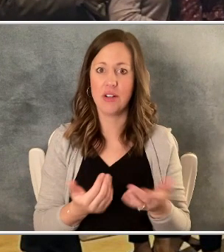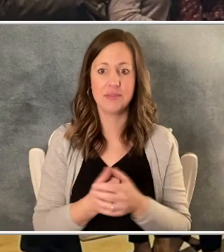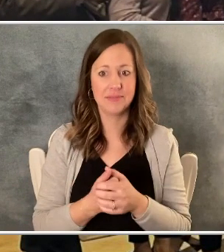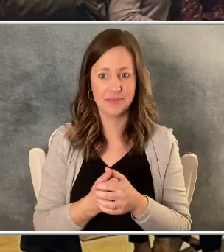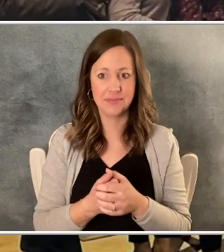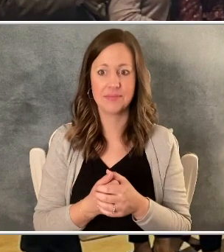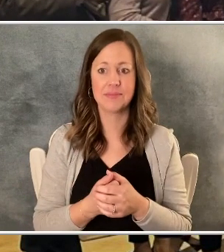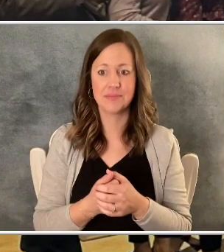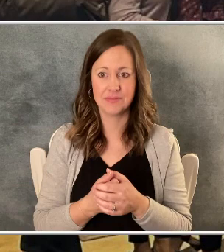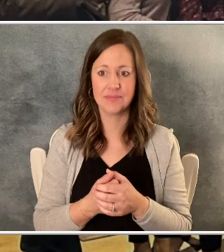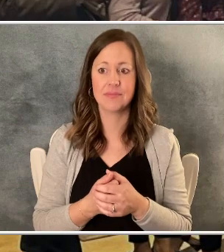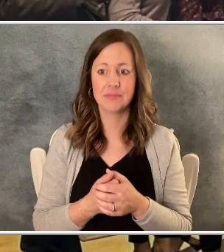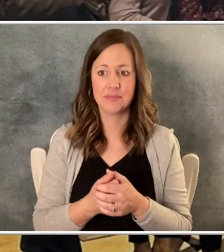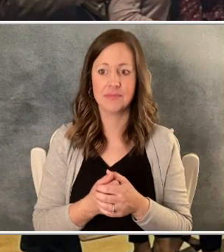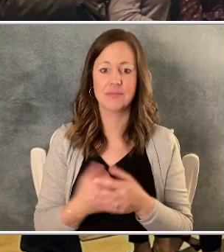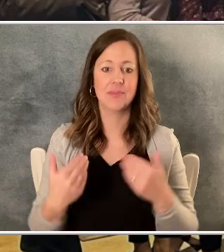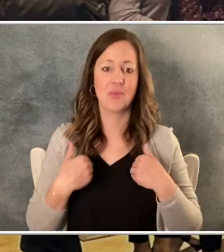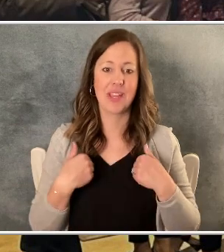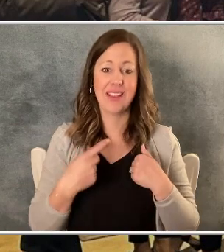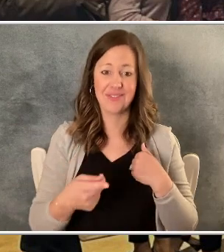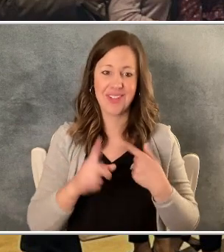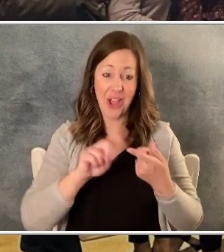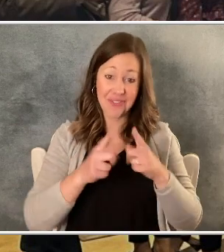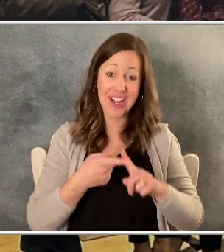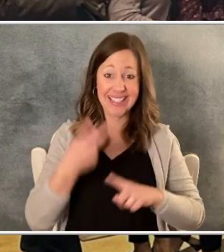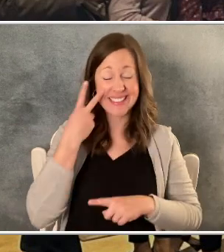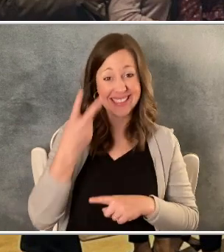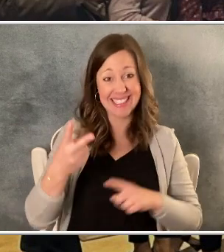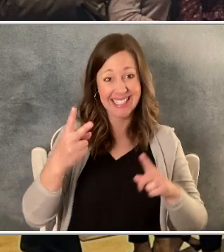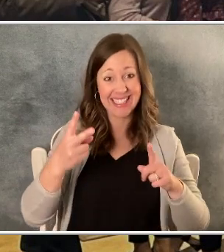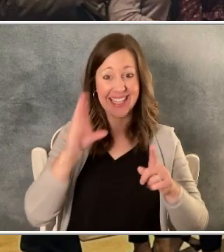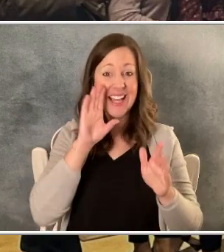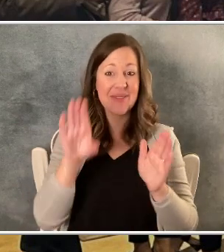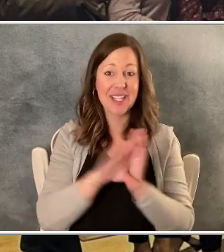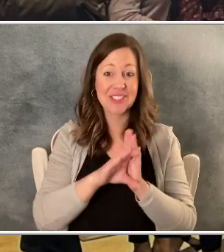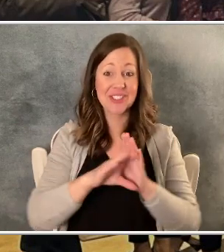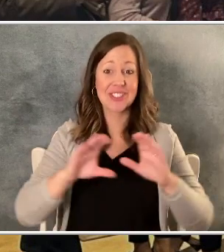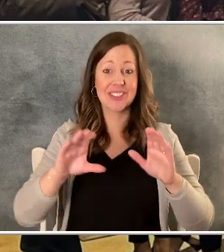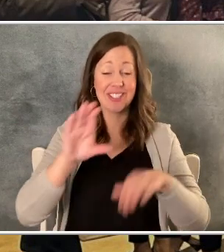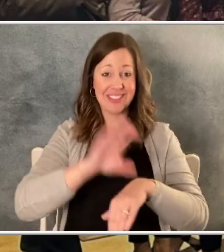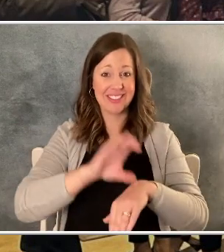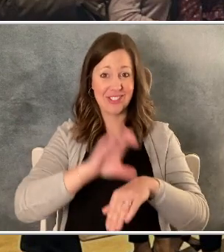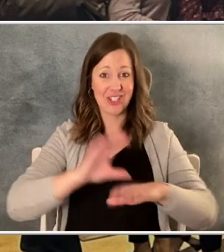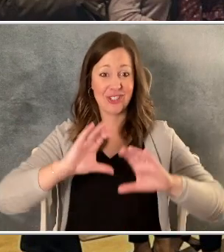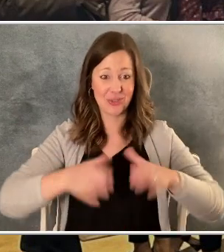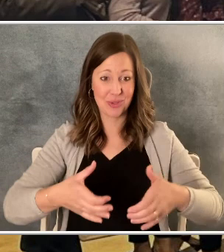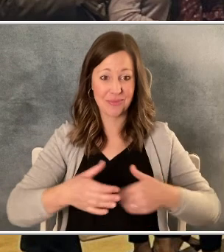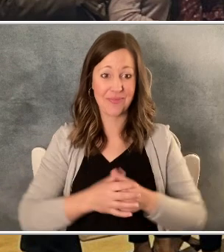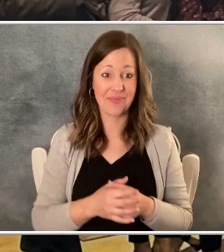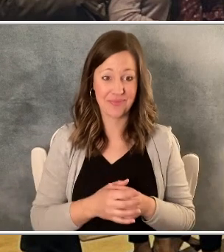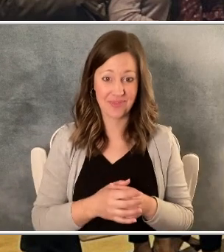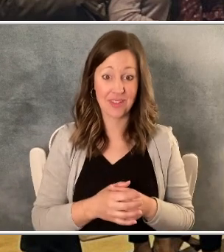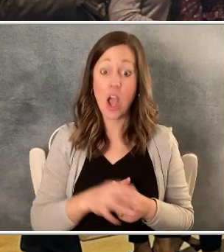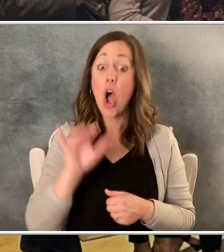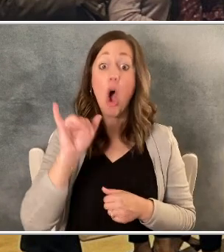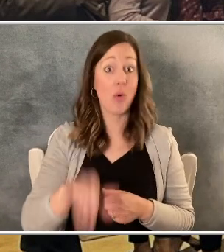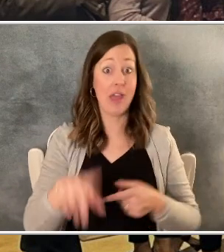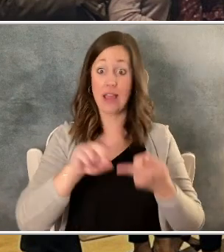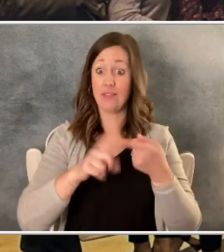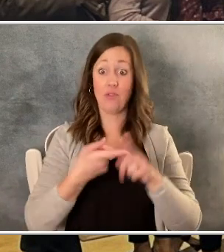of friends. You can see there. Church group, they always come through. Oh, that's just our friends and family. That's our friends and Oh, family. that's just your friends